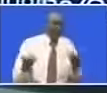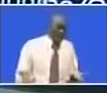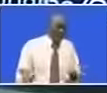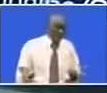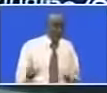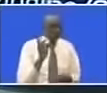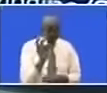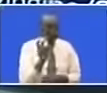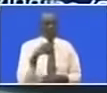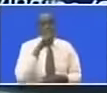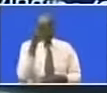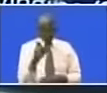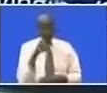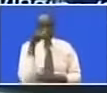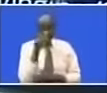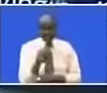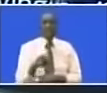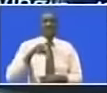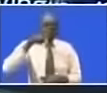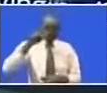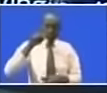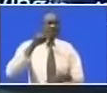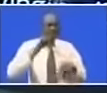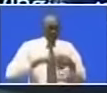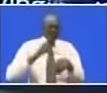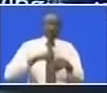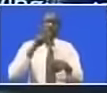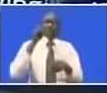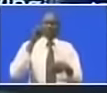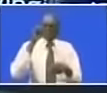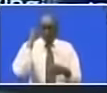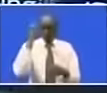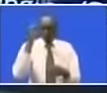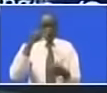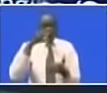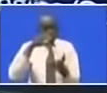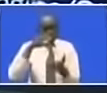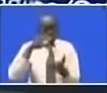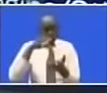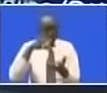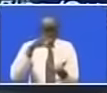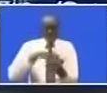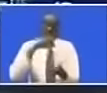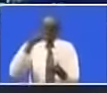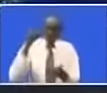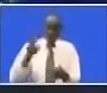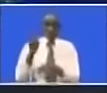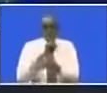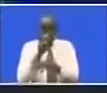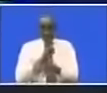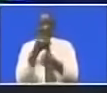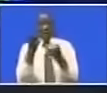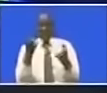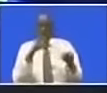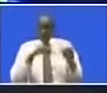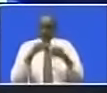Today, this was the question they asked. Were there political party polling agents at your polling station? Remember, they're supposed to monitor how the election